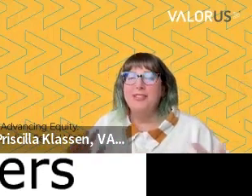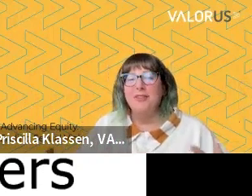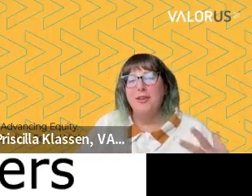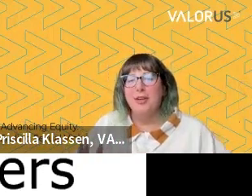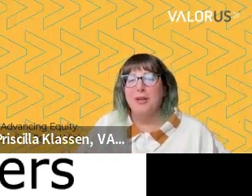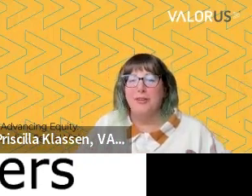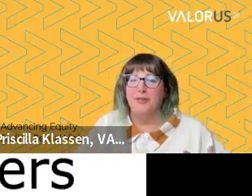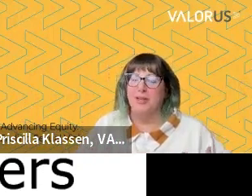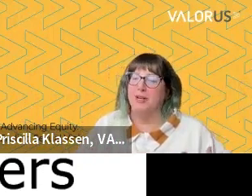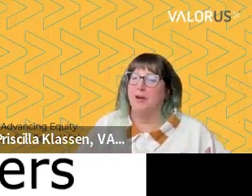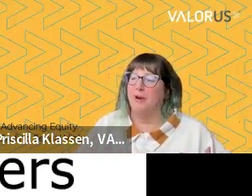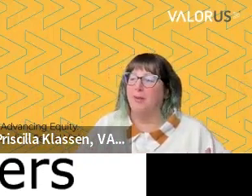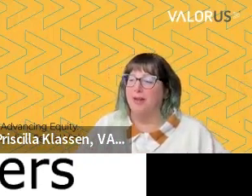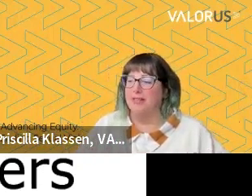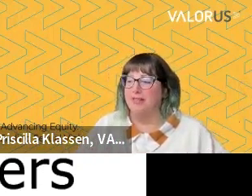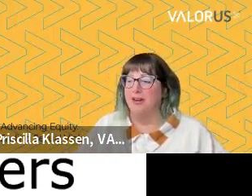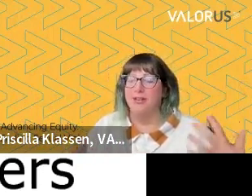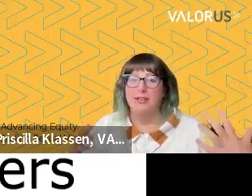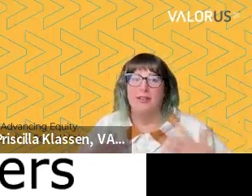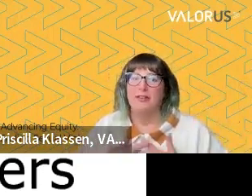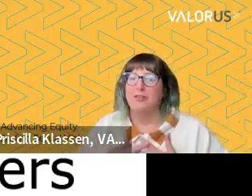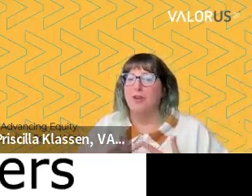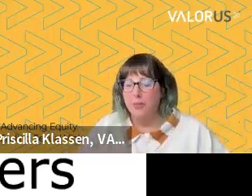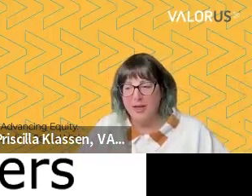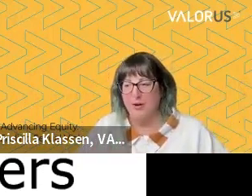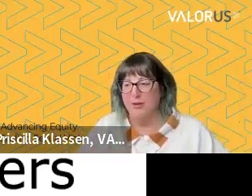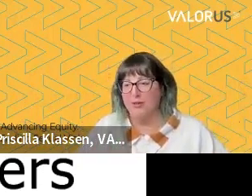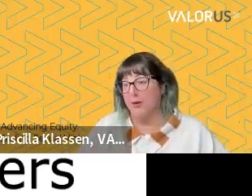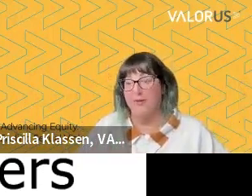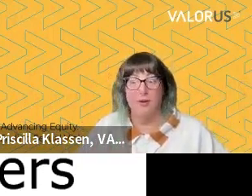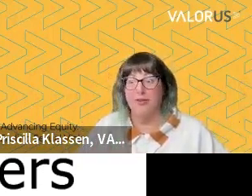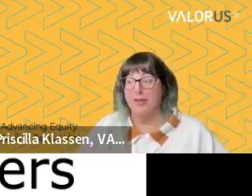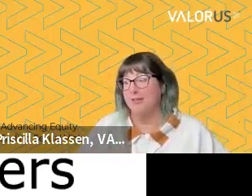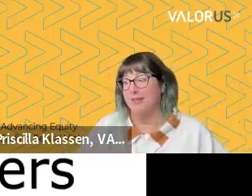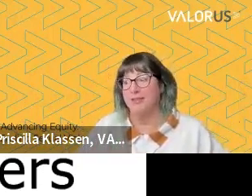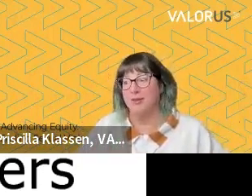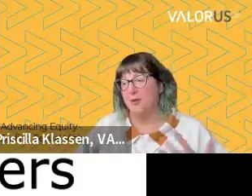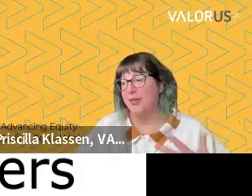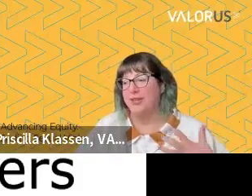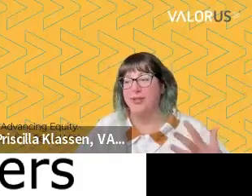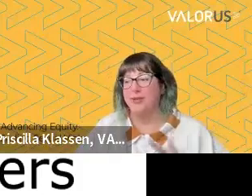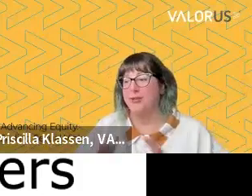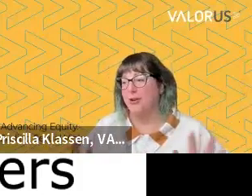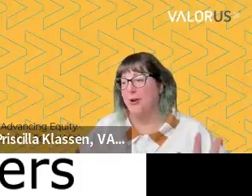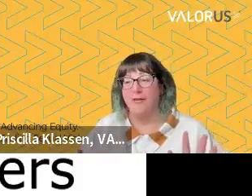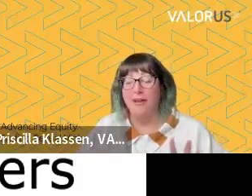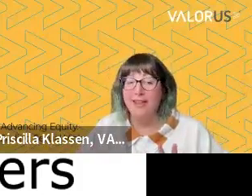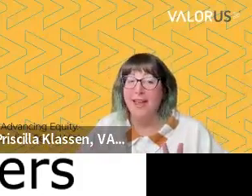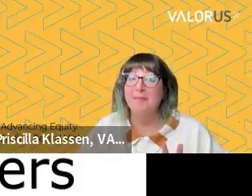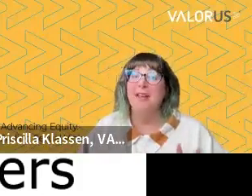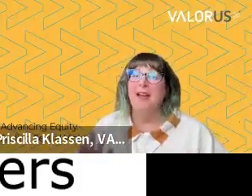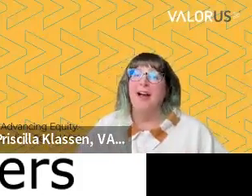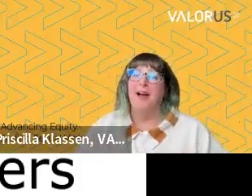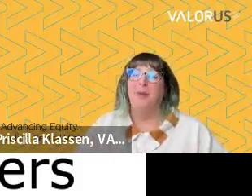And then just to give you a little bit of information about rape crisis centers, so many folks don't even know that they exist, don't know what they do, don't know how to